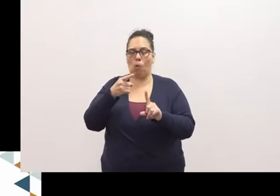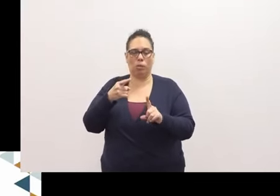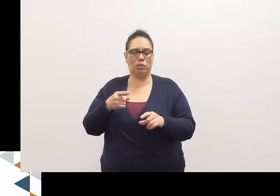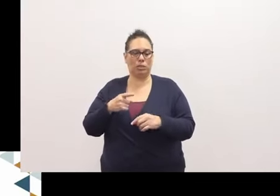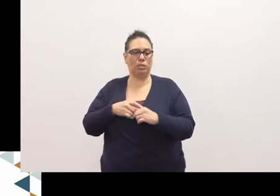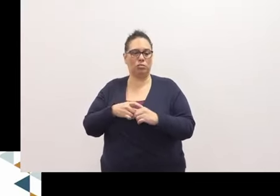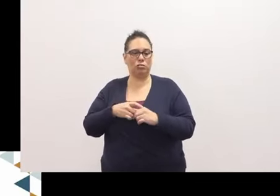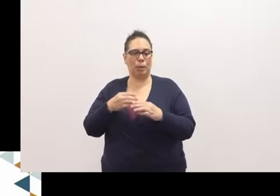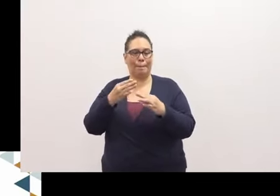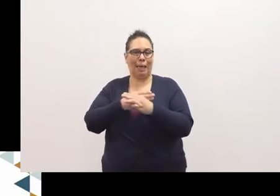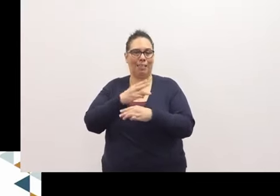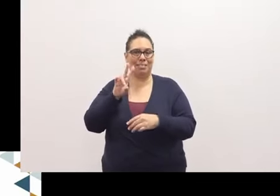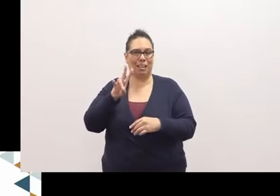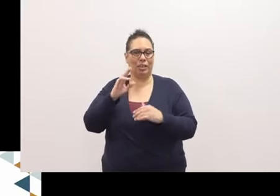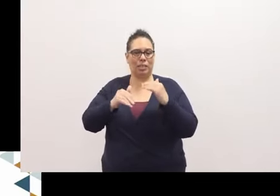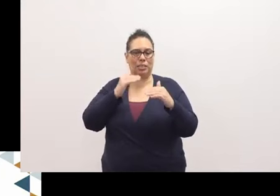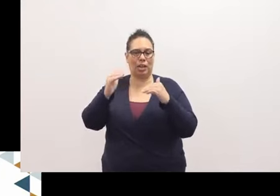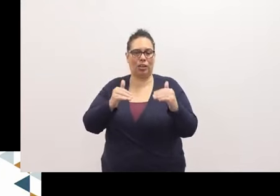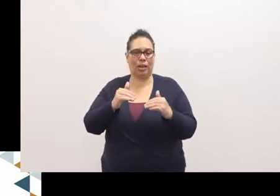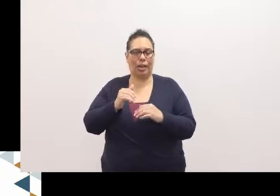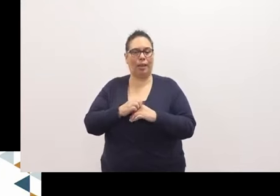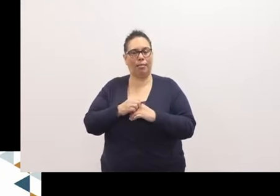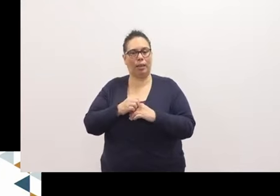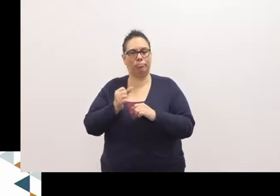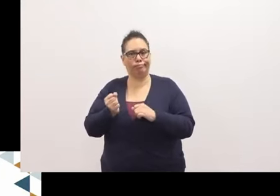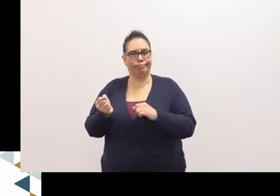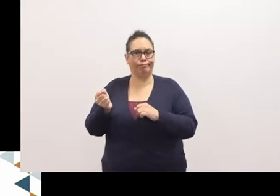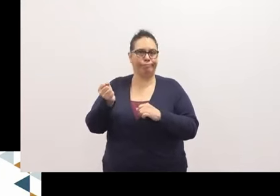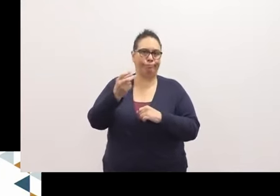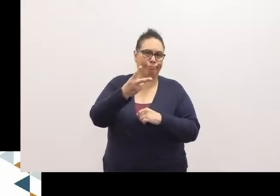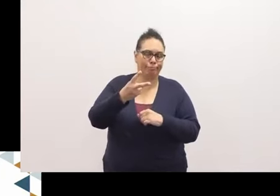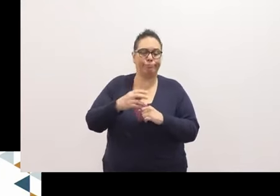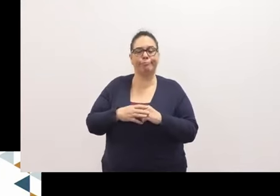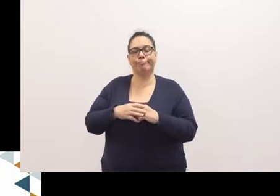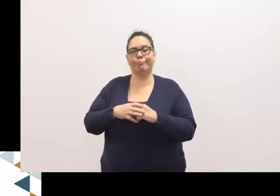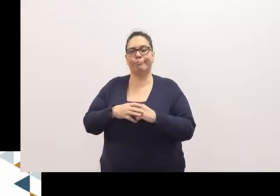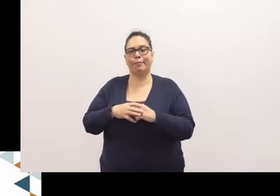when they enter eighth grade that they are taking algebra.